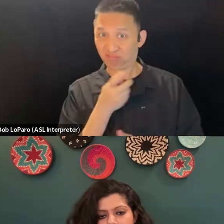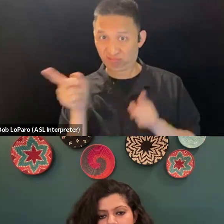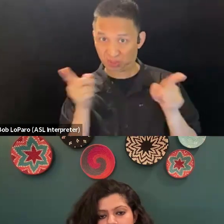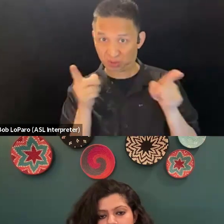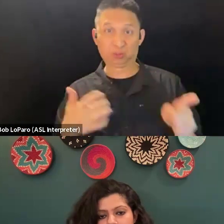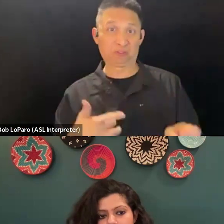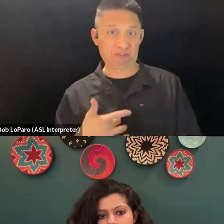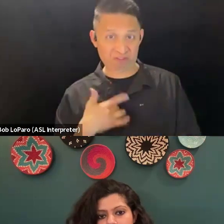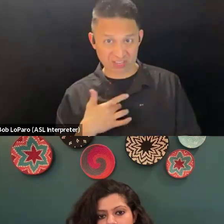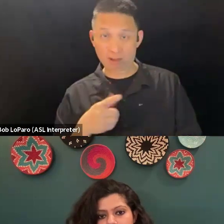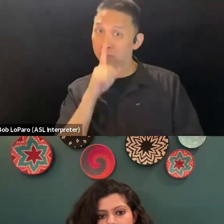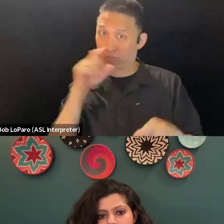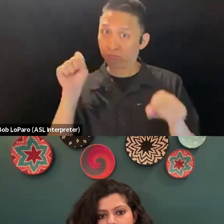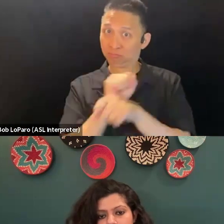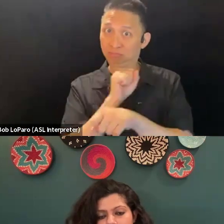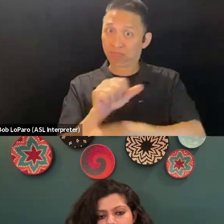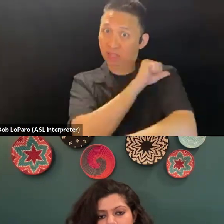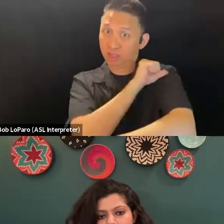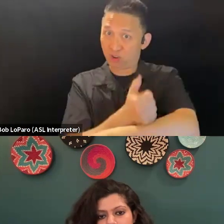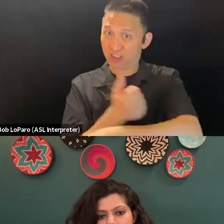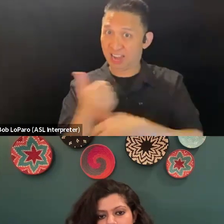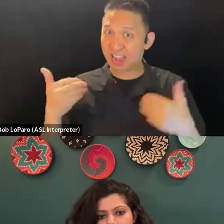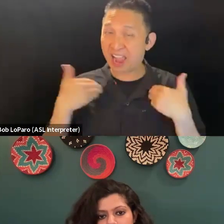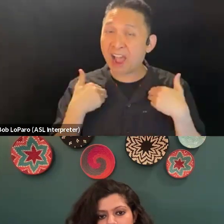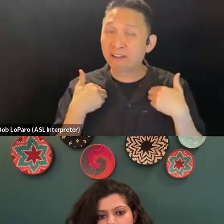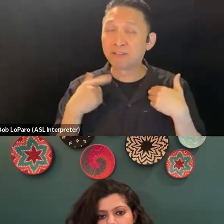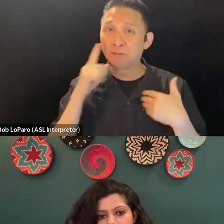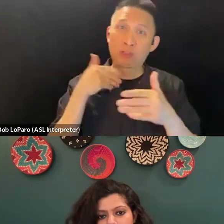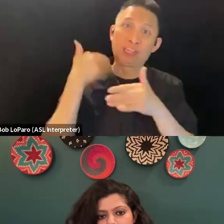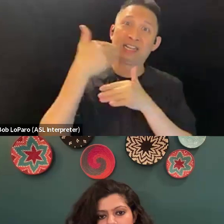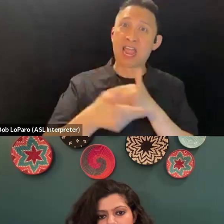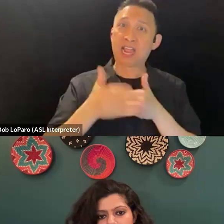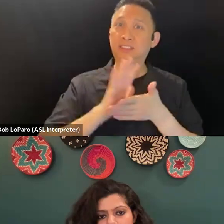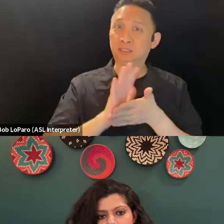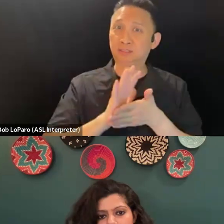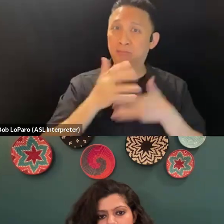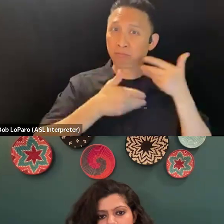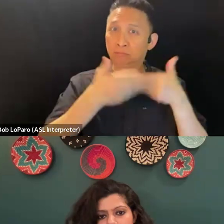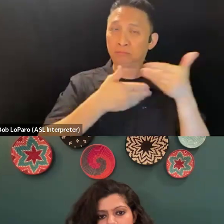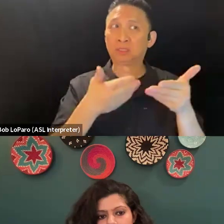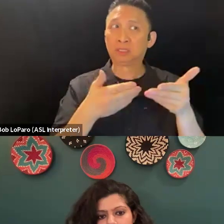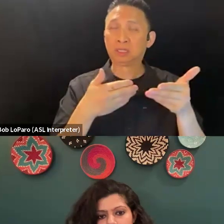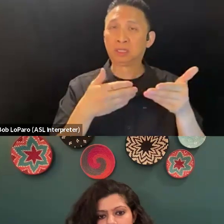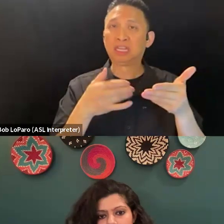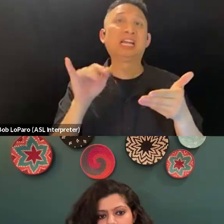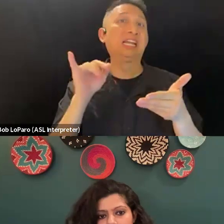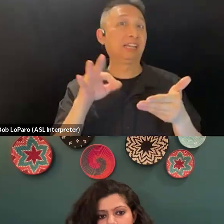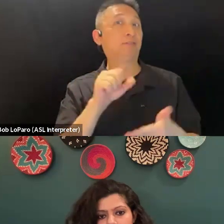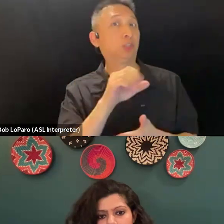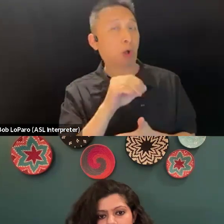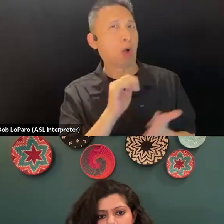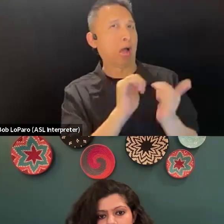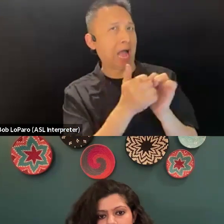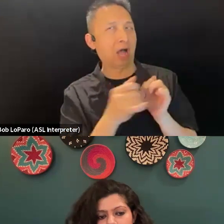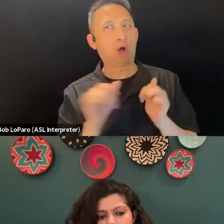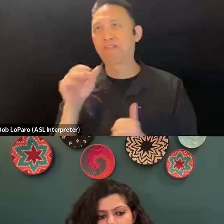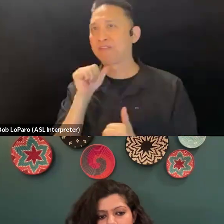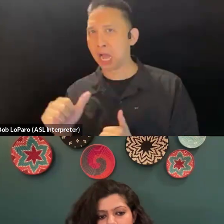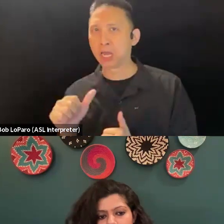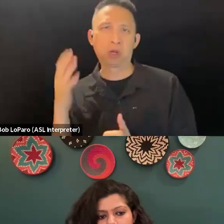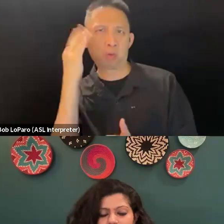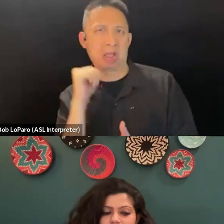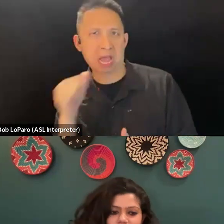that actually the documentary community is very helpful. It's like when we were all making our films, say Vinay and Khushbu were